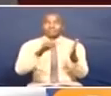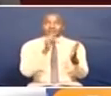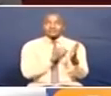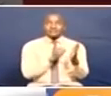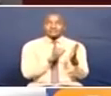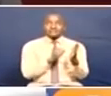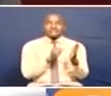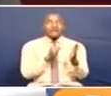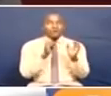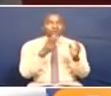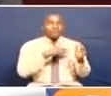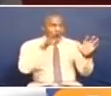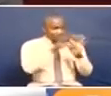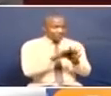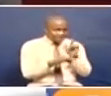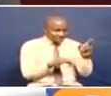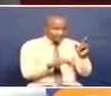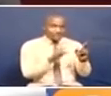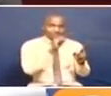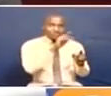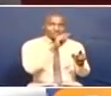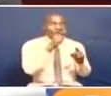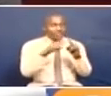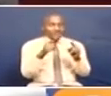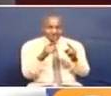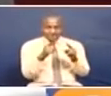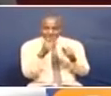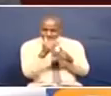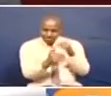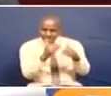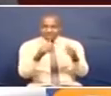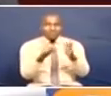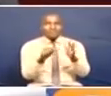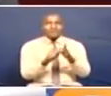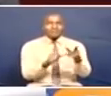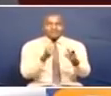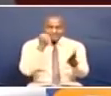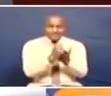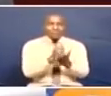the procedure, the constitutionalism, which is a watermark now, the stamp was wrong.